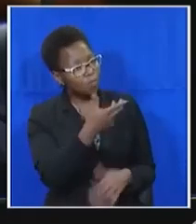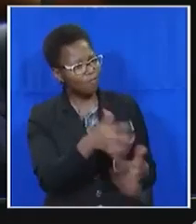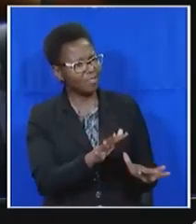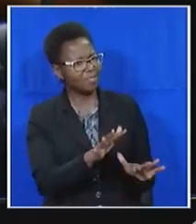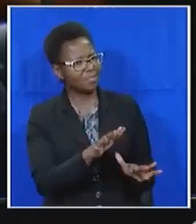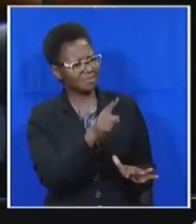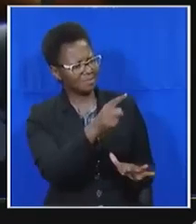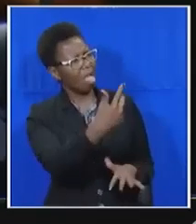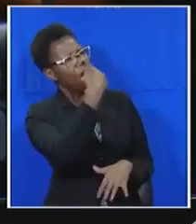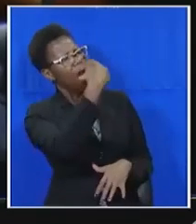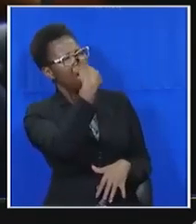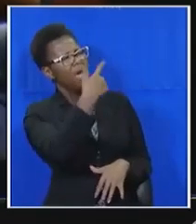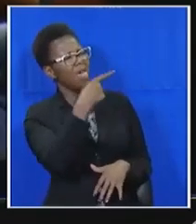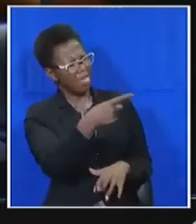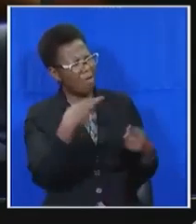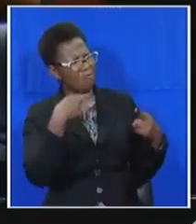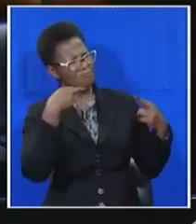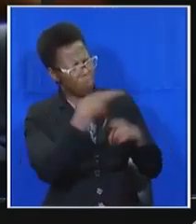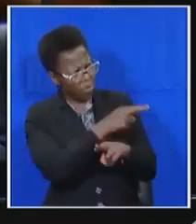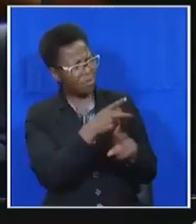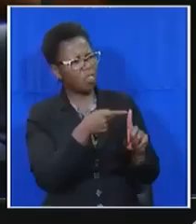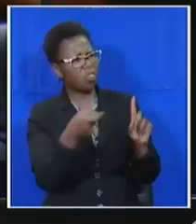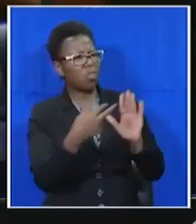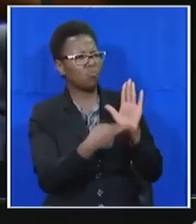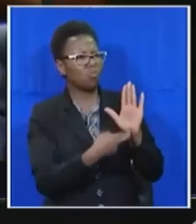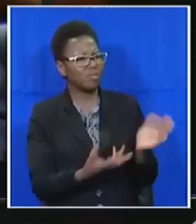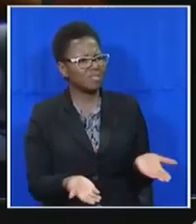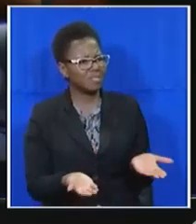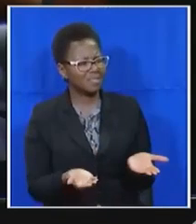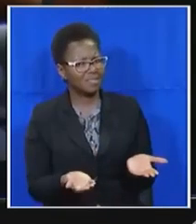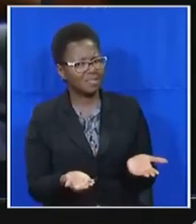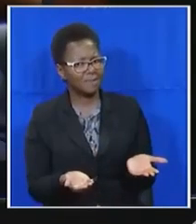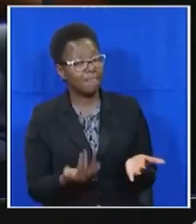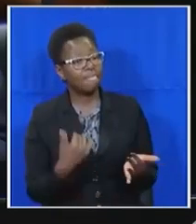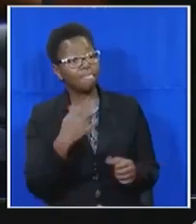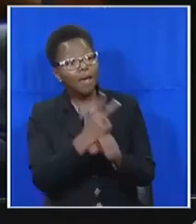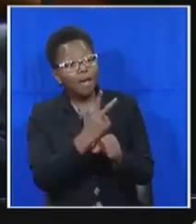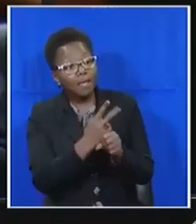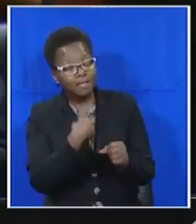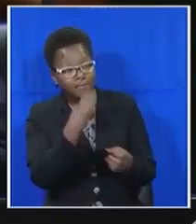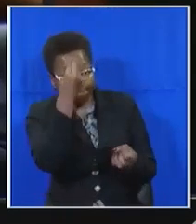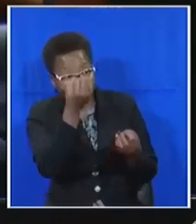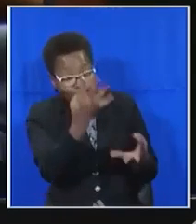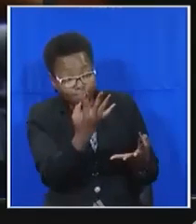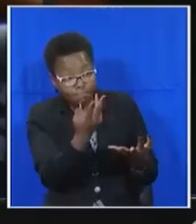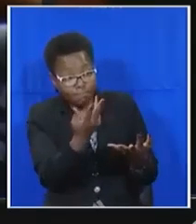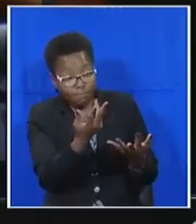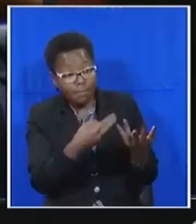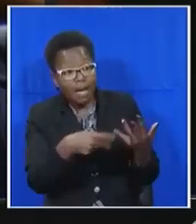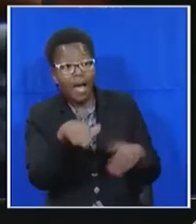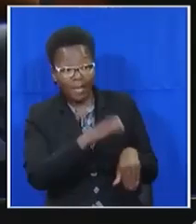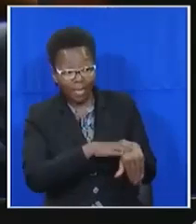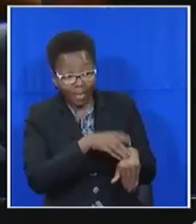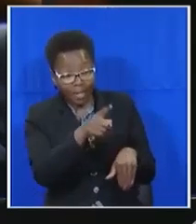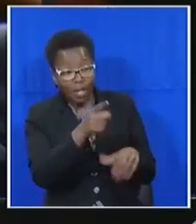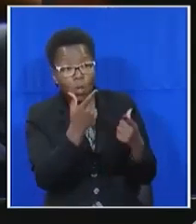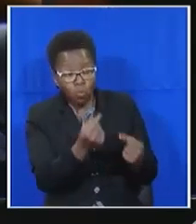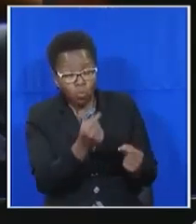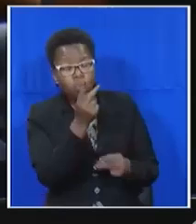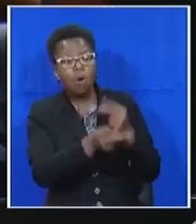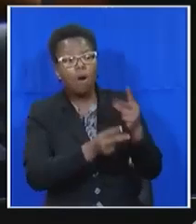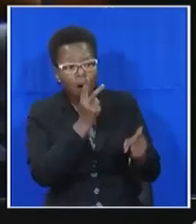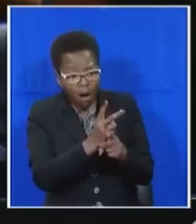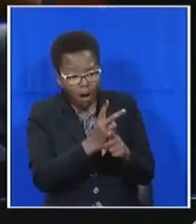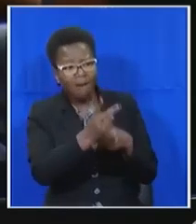That screaming is rude and out of order. And I'm saying this today once more. And you do it habitually.